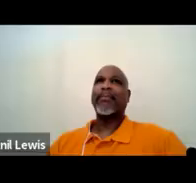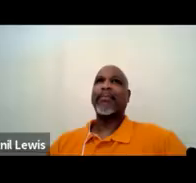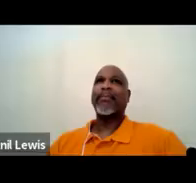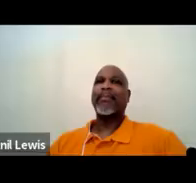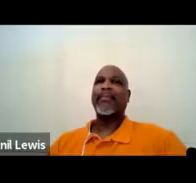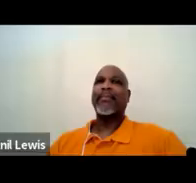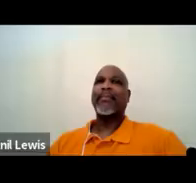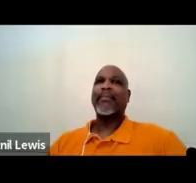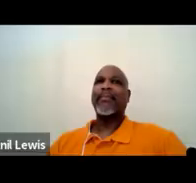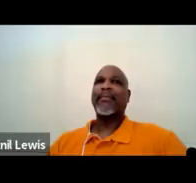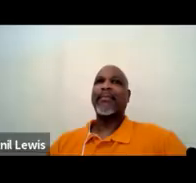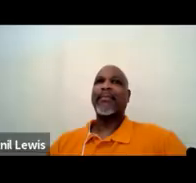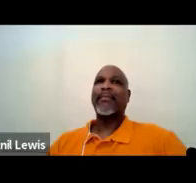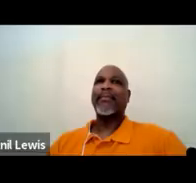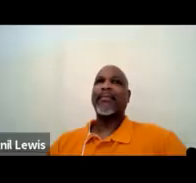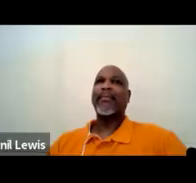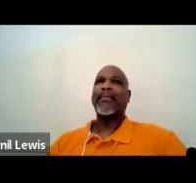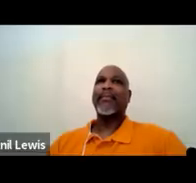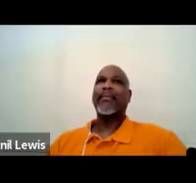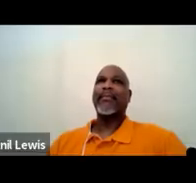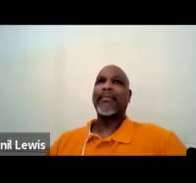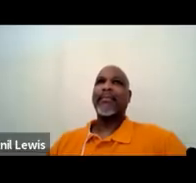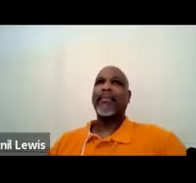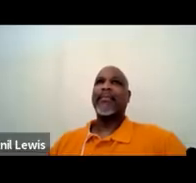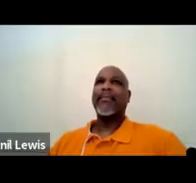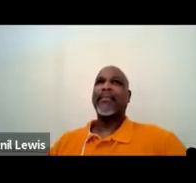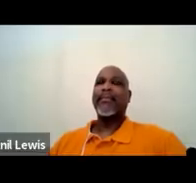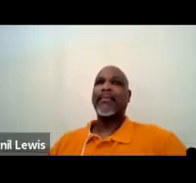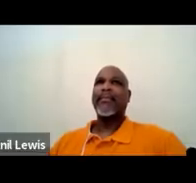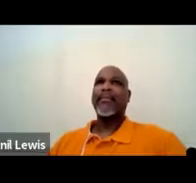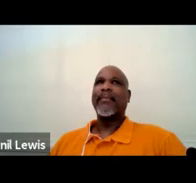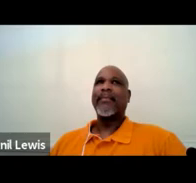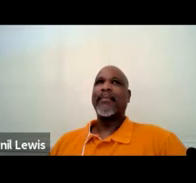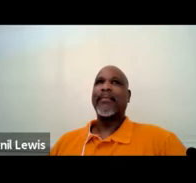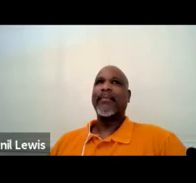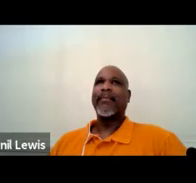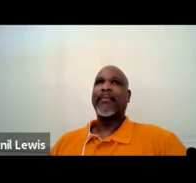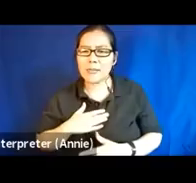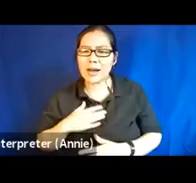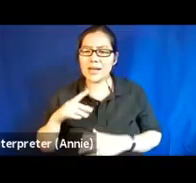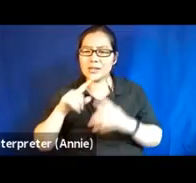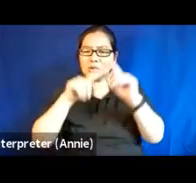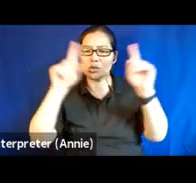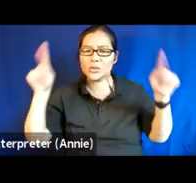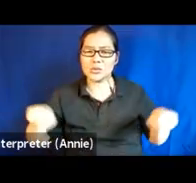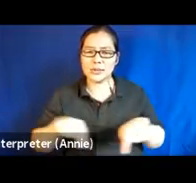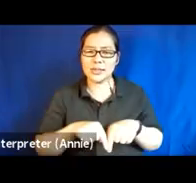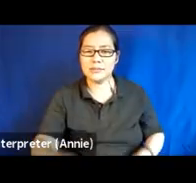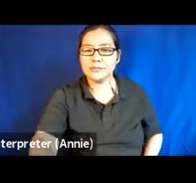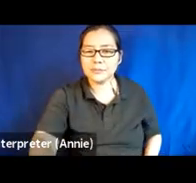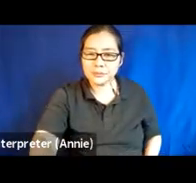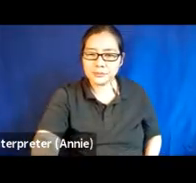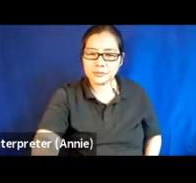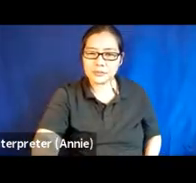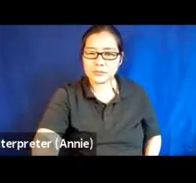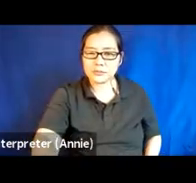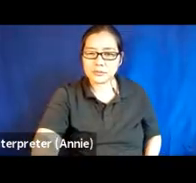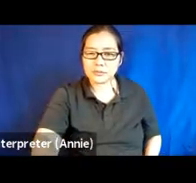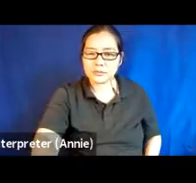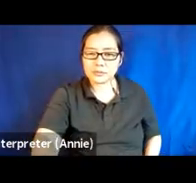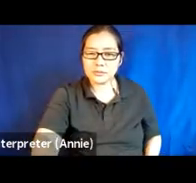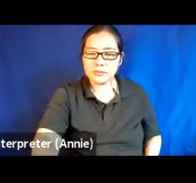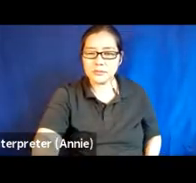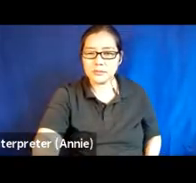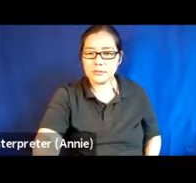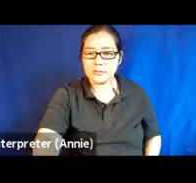Yes. I'm happy to do that. I'm trying to share my screen since I did have some images. Um, so let's see